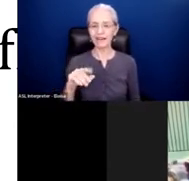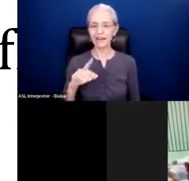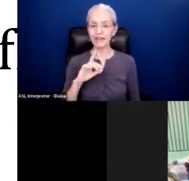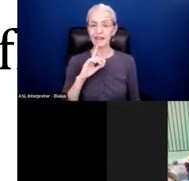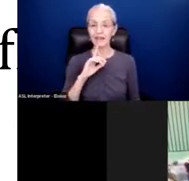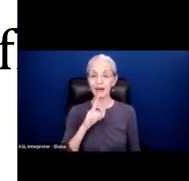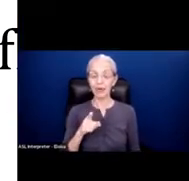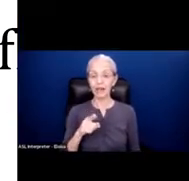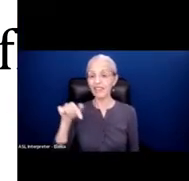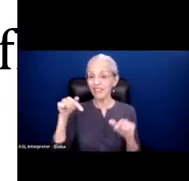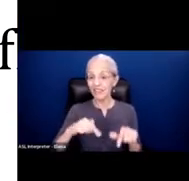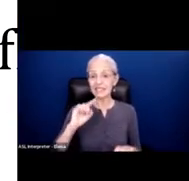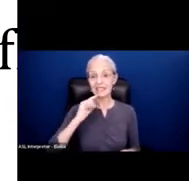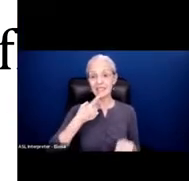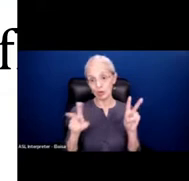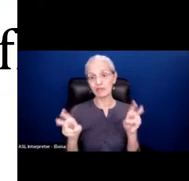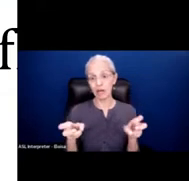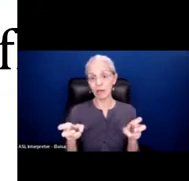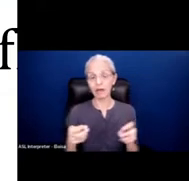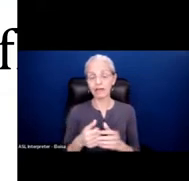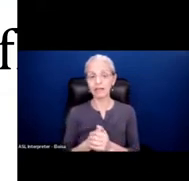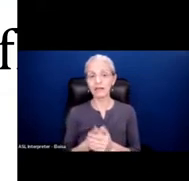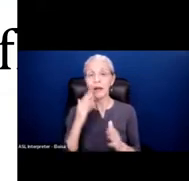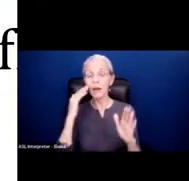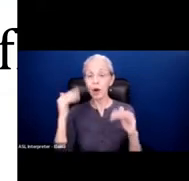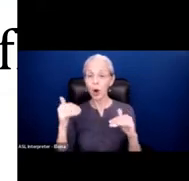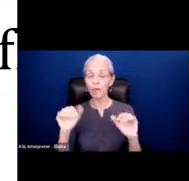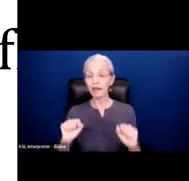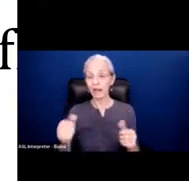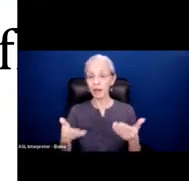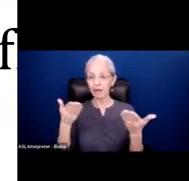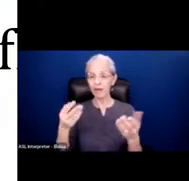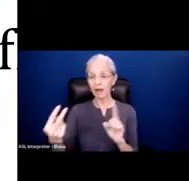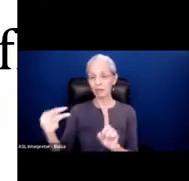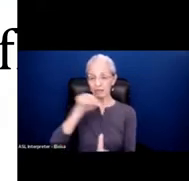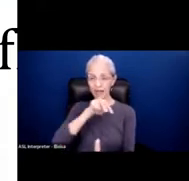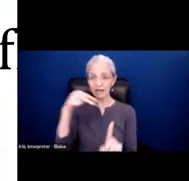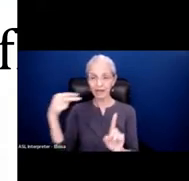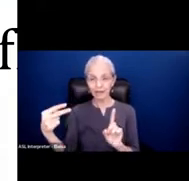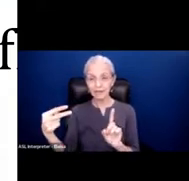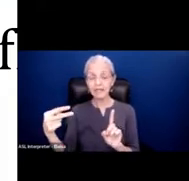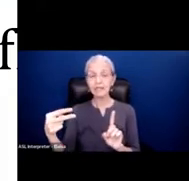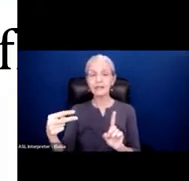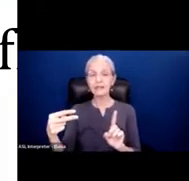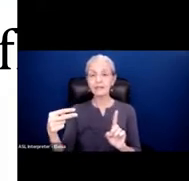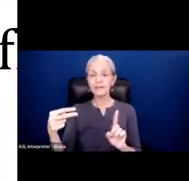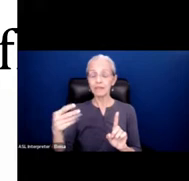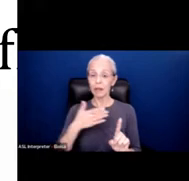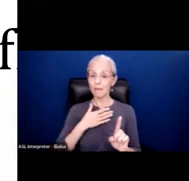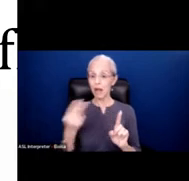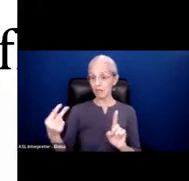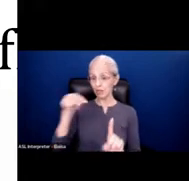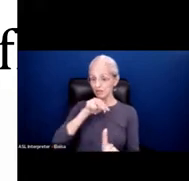I've taken this very seriously, and I hope that I can provide some perspective. My perspective